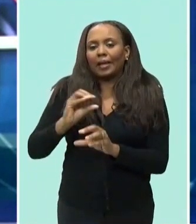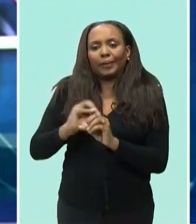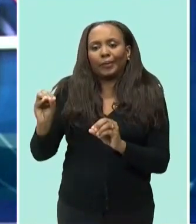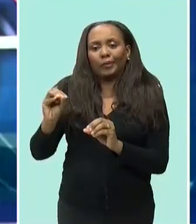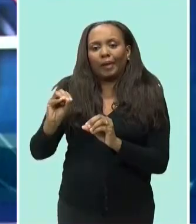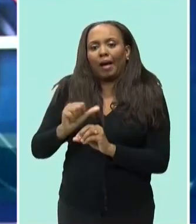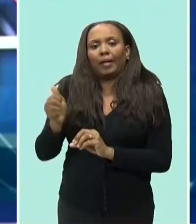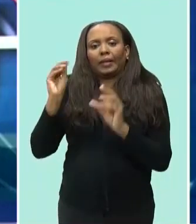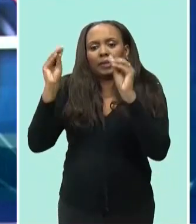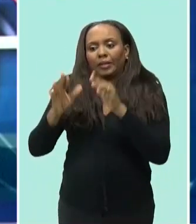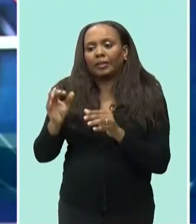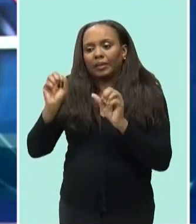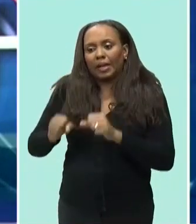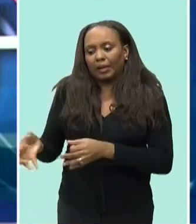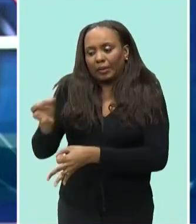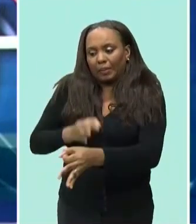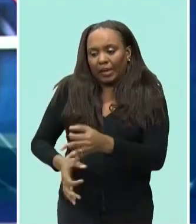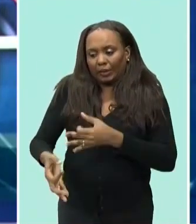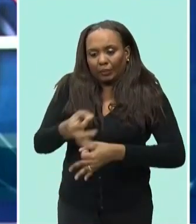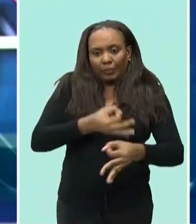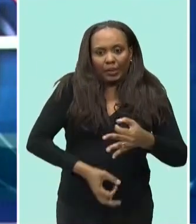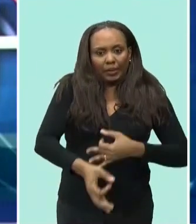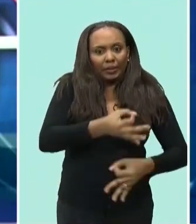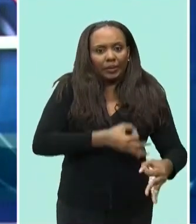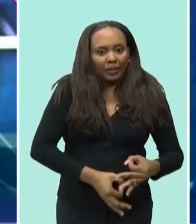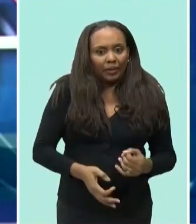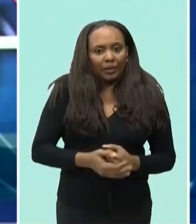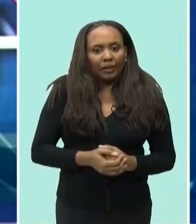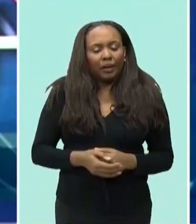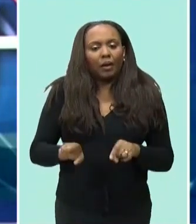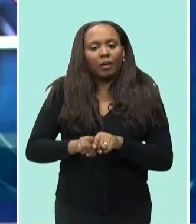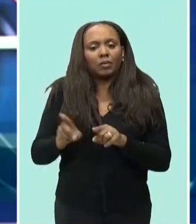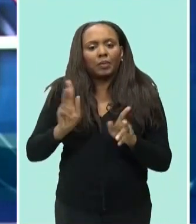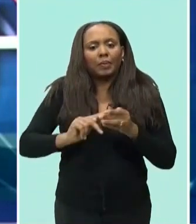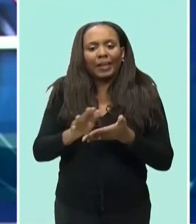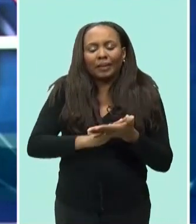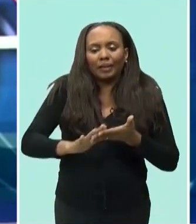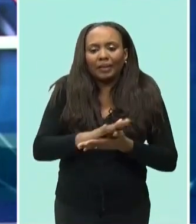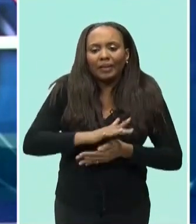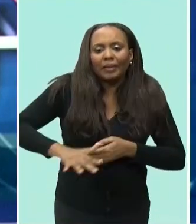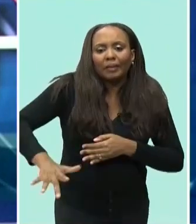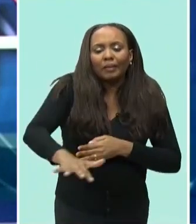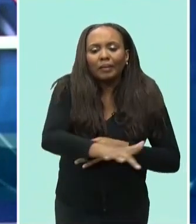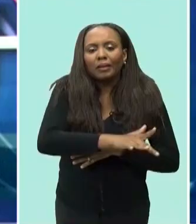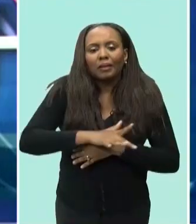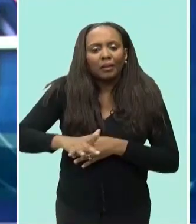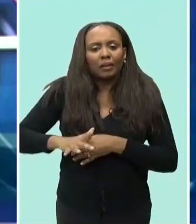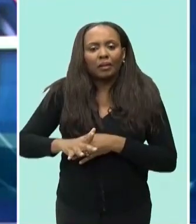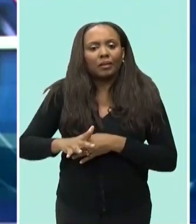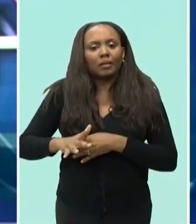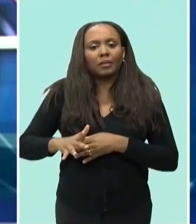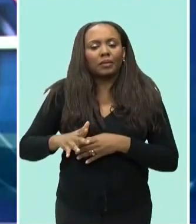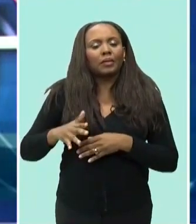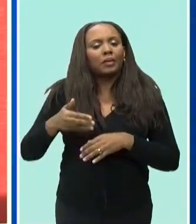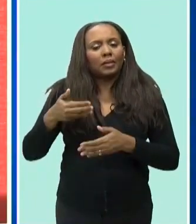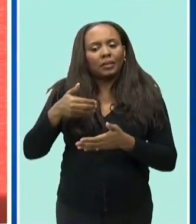issues coming out of the retrenchment exercise was the sending home of groundsmen, but a solution may be on the